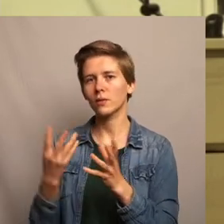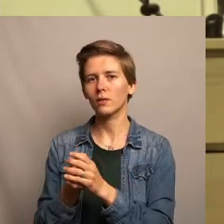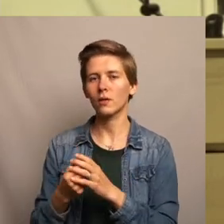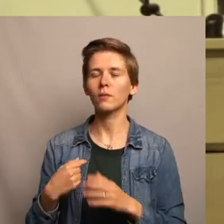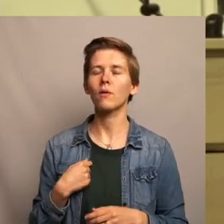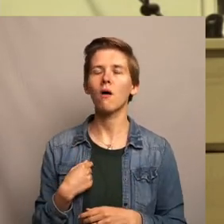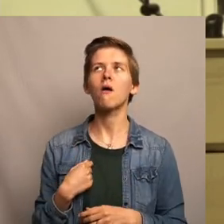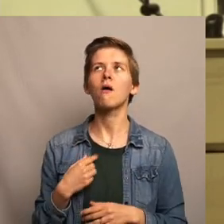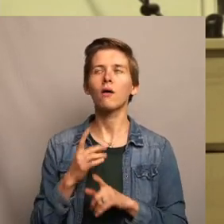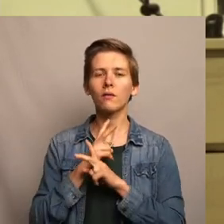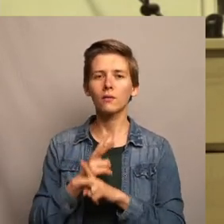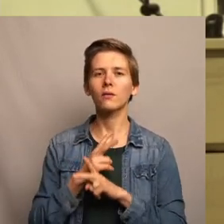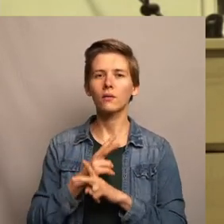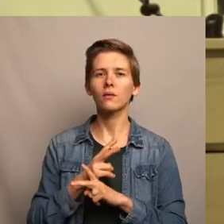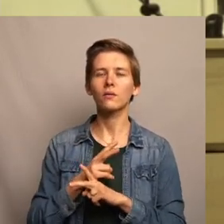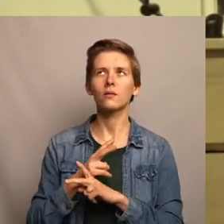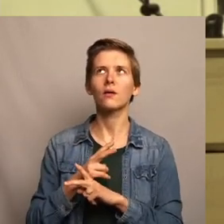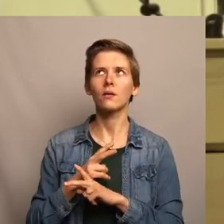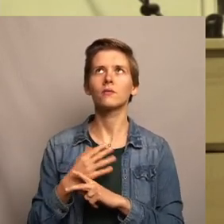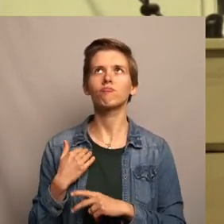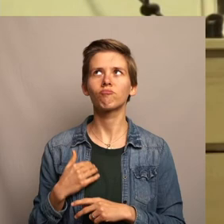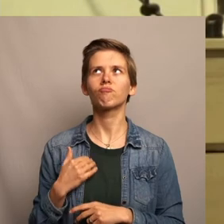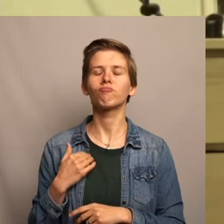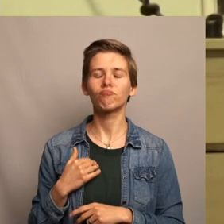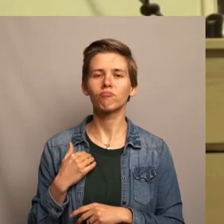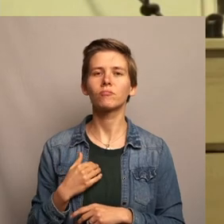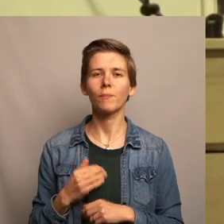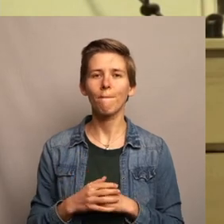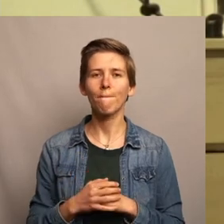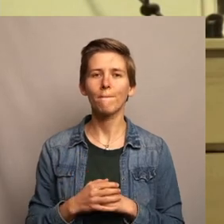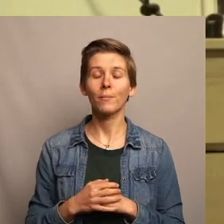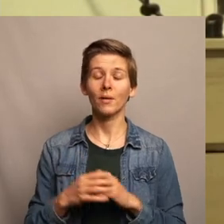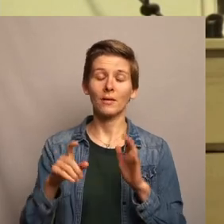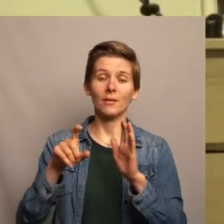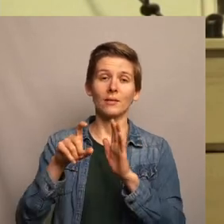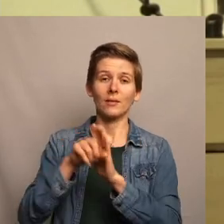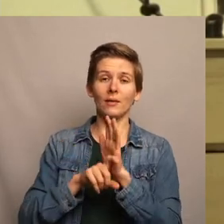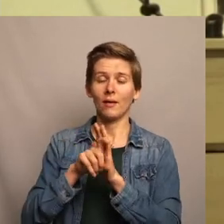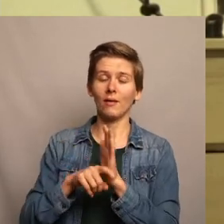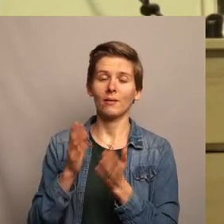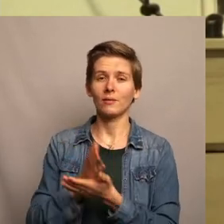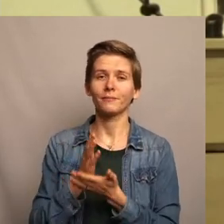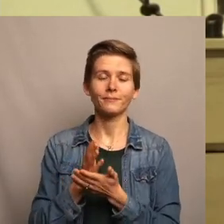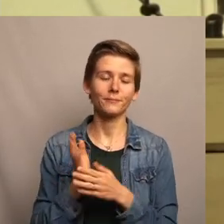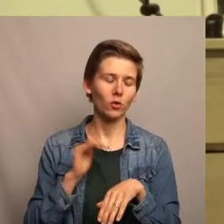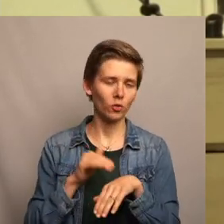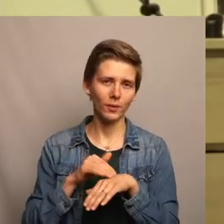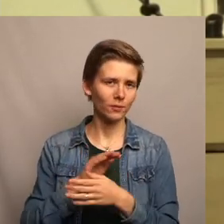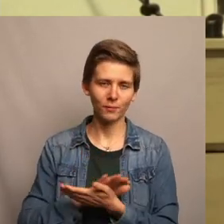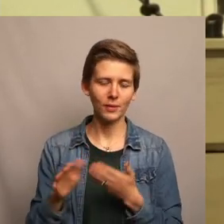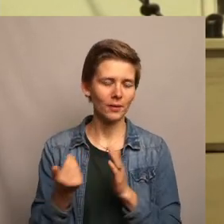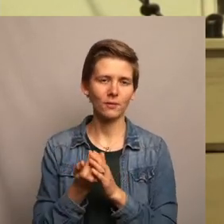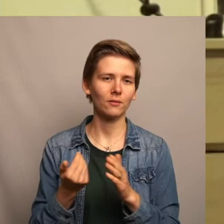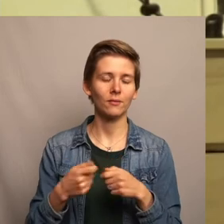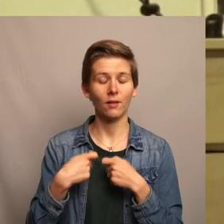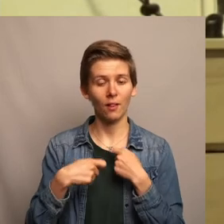was. I'm not going to go into the legal discussion because that's a long discussion. But at